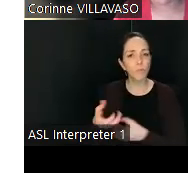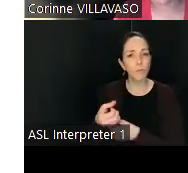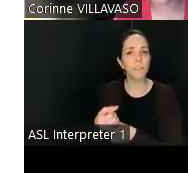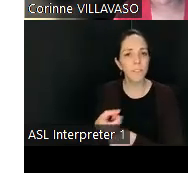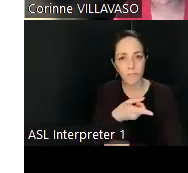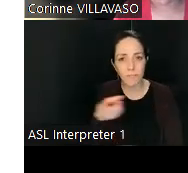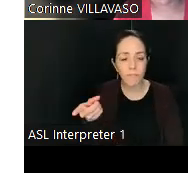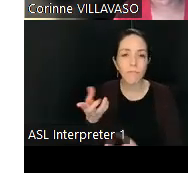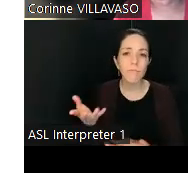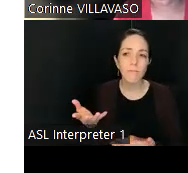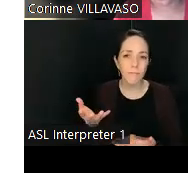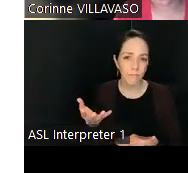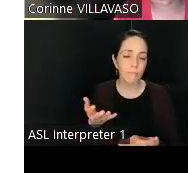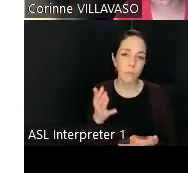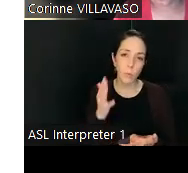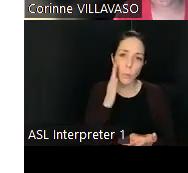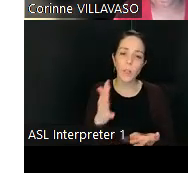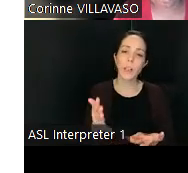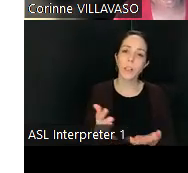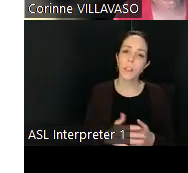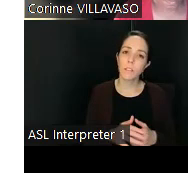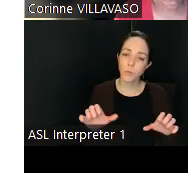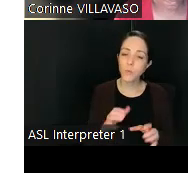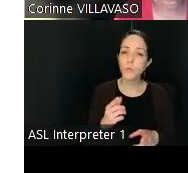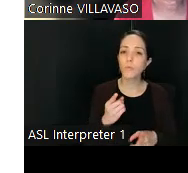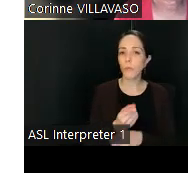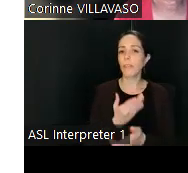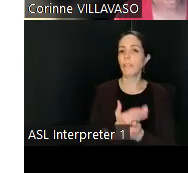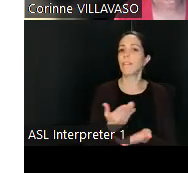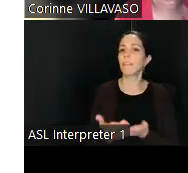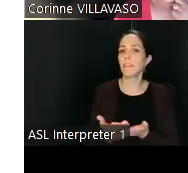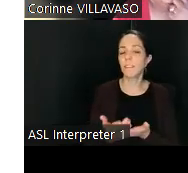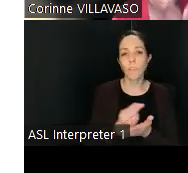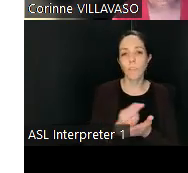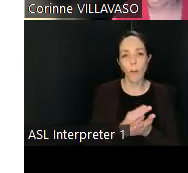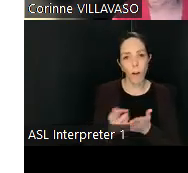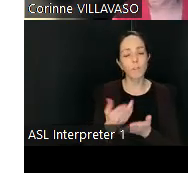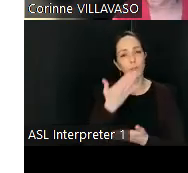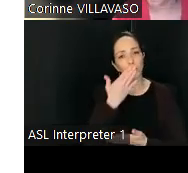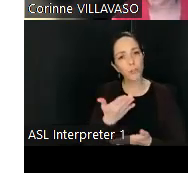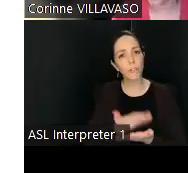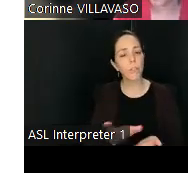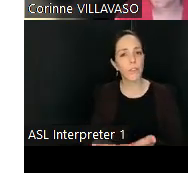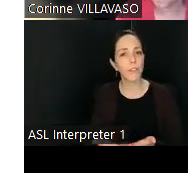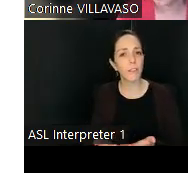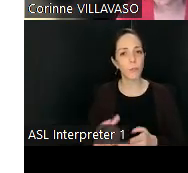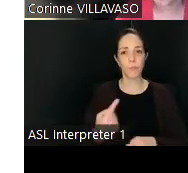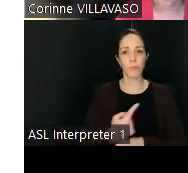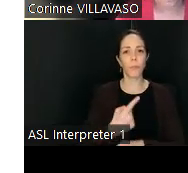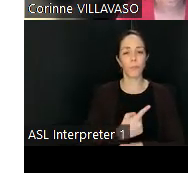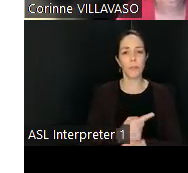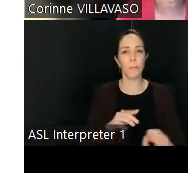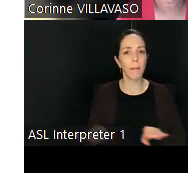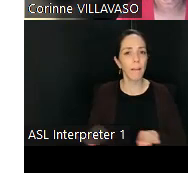city remain good one, or remain like appropriate, whether or not